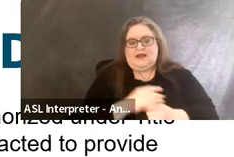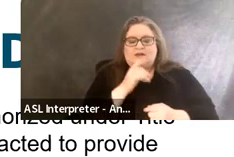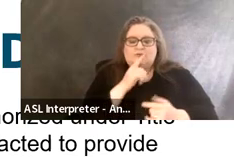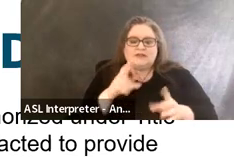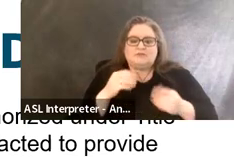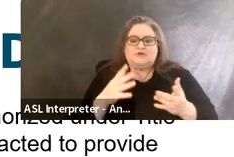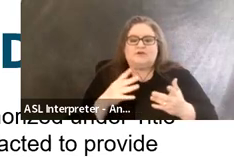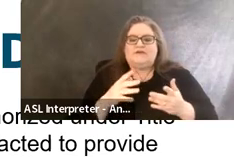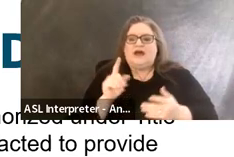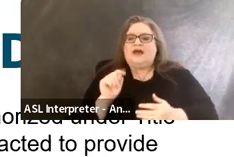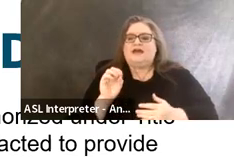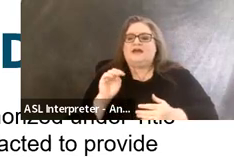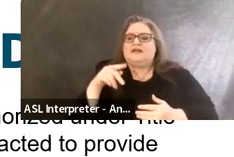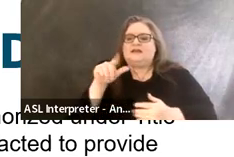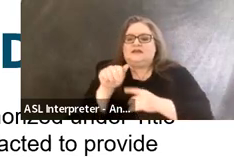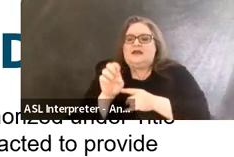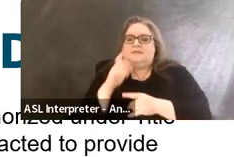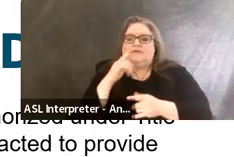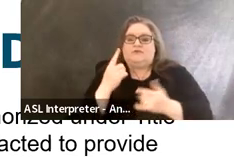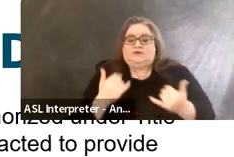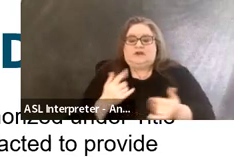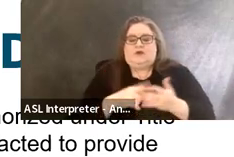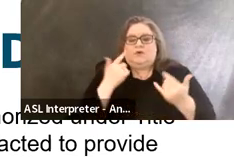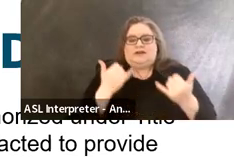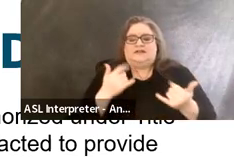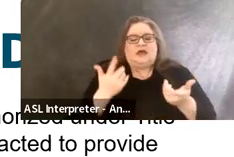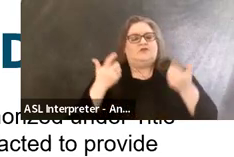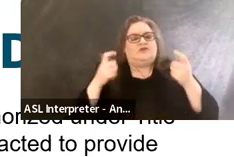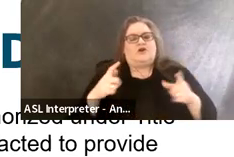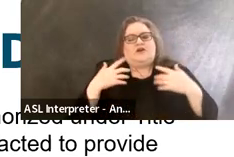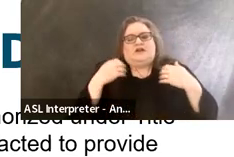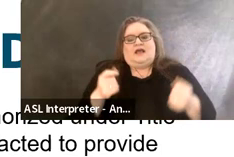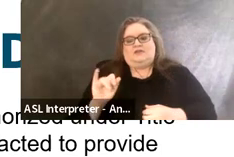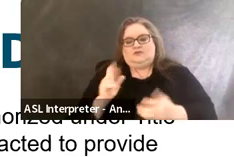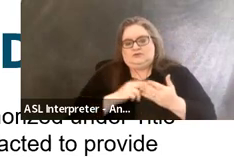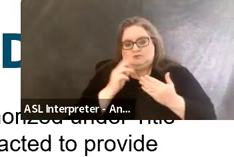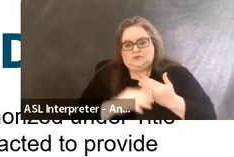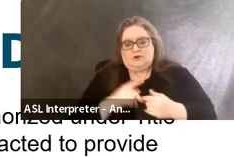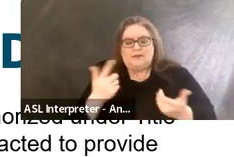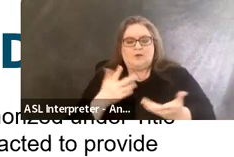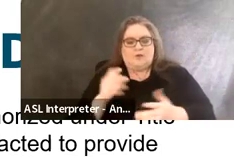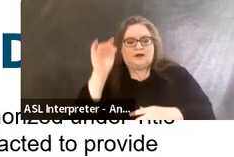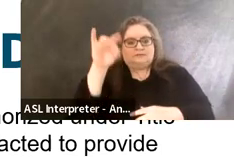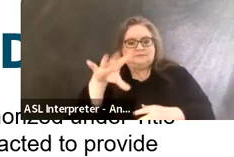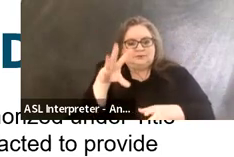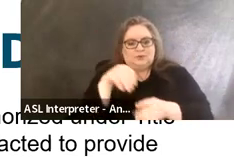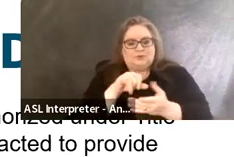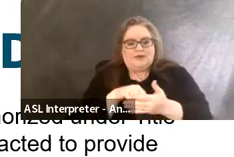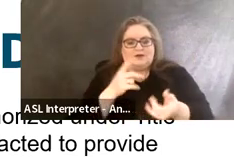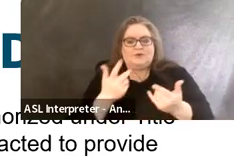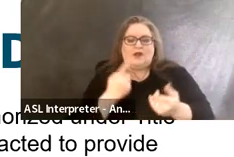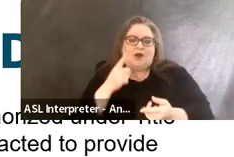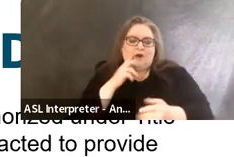provided a template for what today is the largest health insurance program. So I wanted to put that in there. We always jump